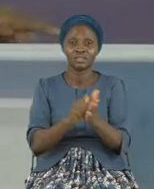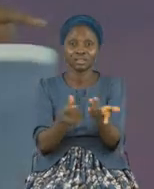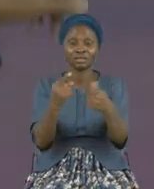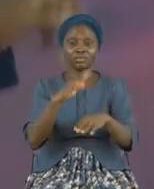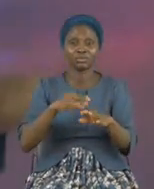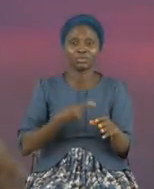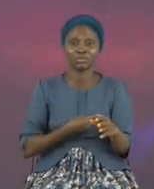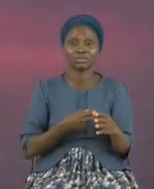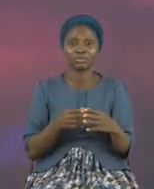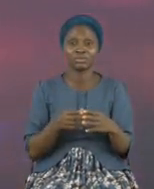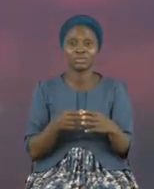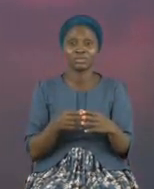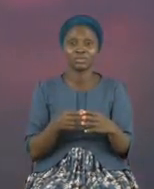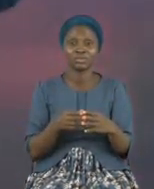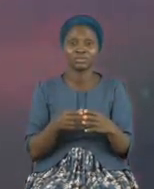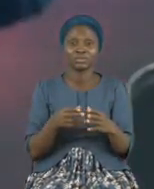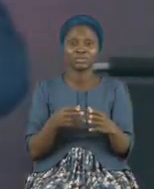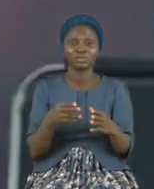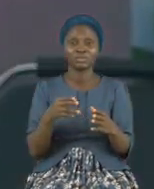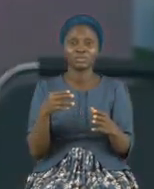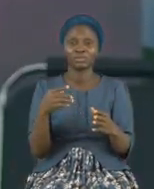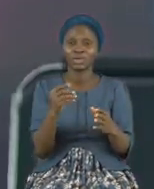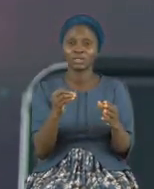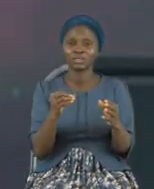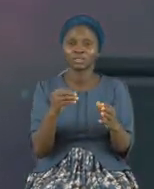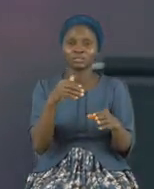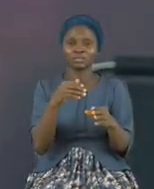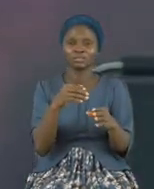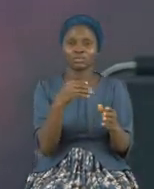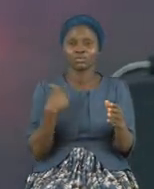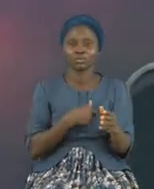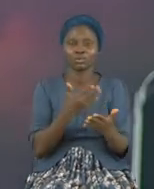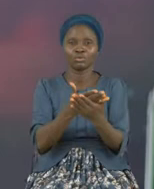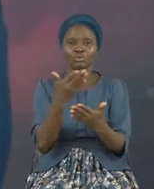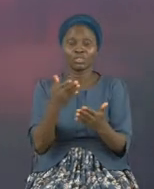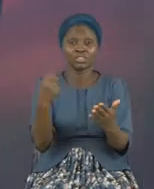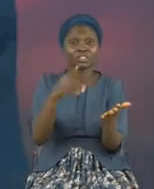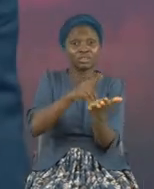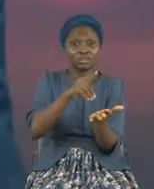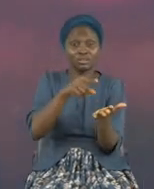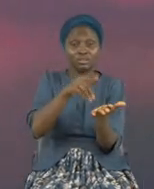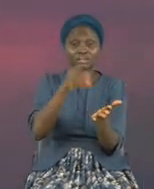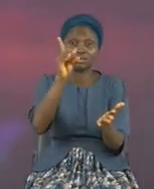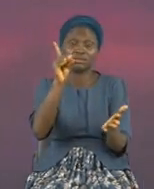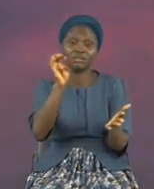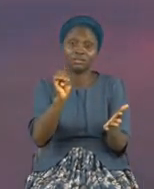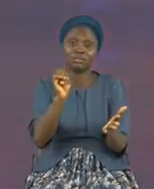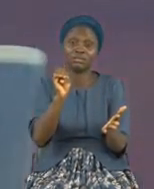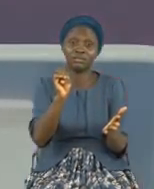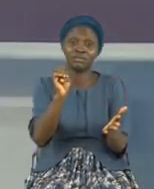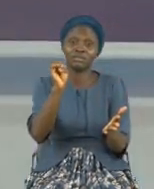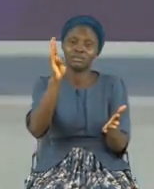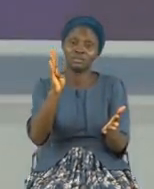and build this. We borrow money from the bank and borrow money from members and borrow money from everywhere. And